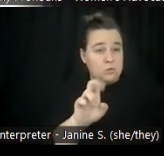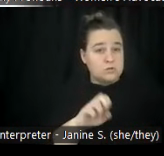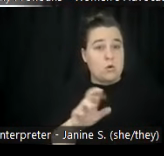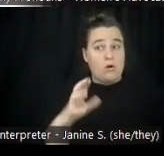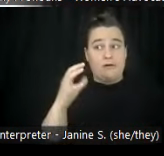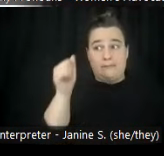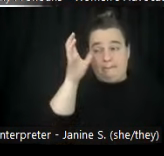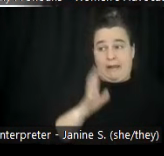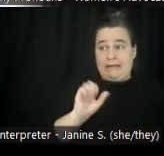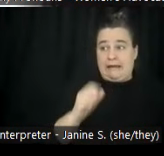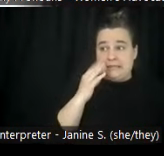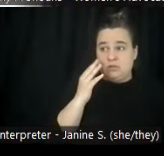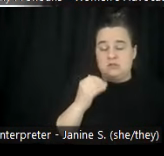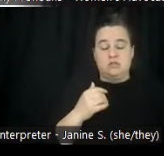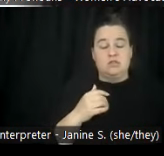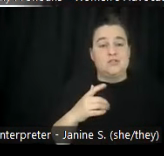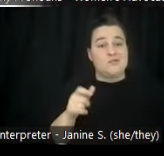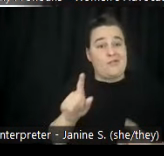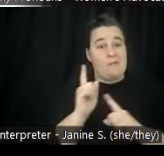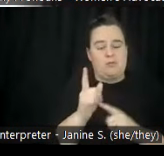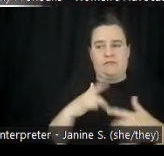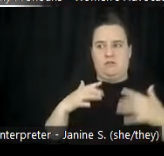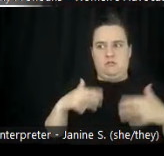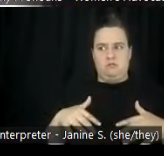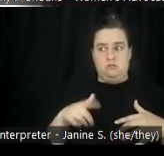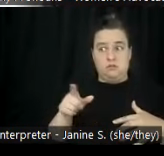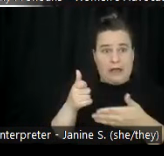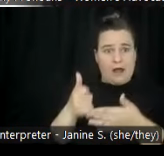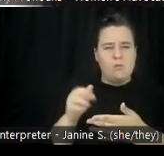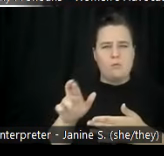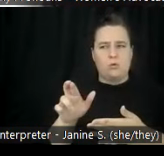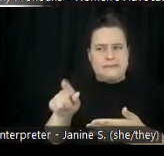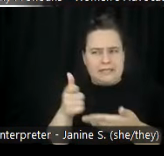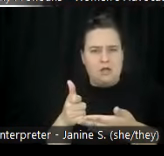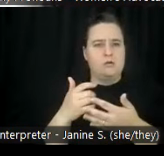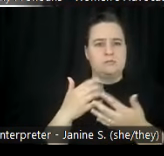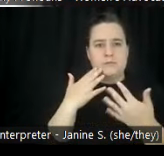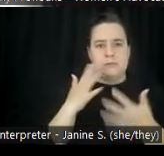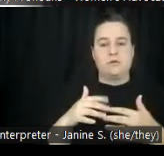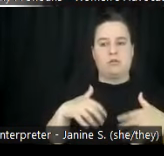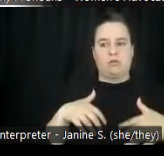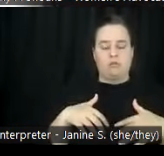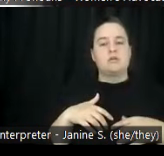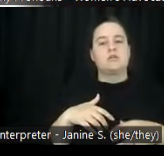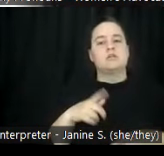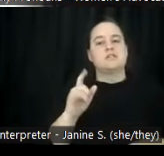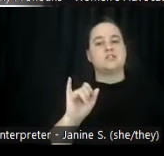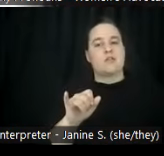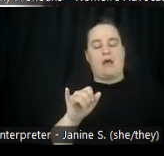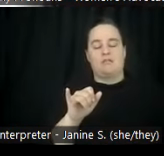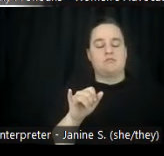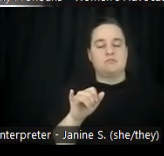stunned her a bit, and she didn't know how to help him or if he even needed help. And that just kind of made me think of a